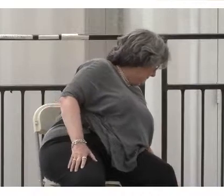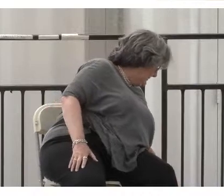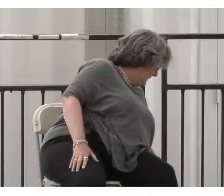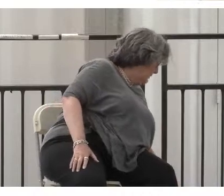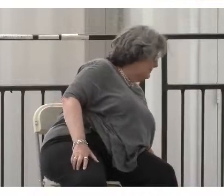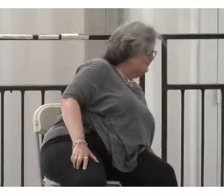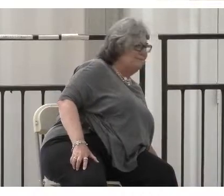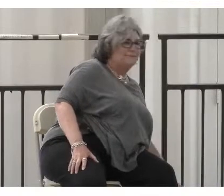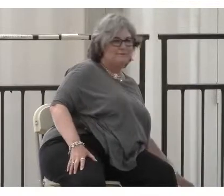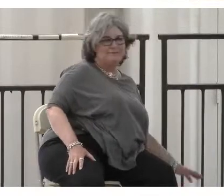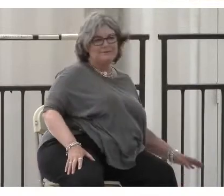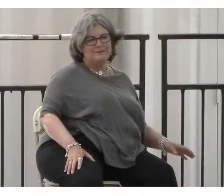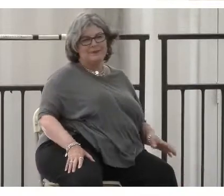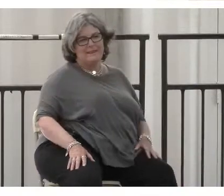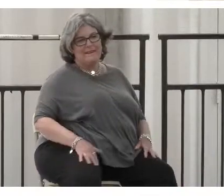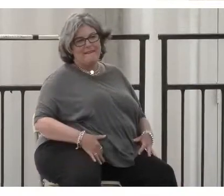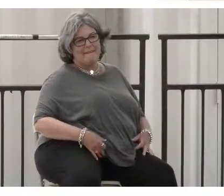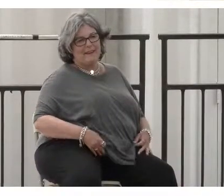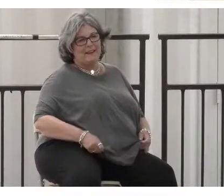some.